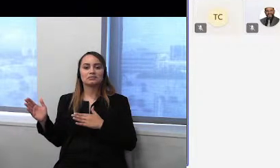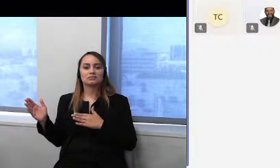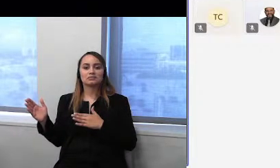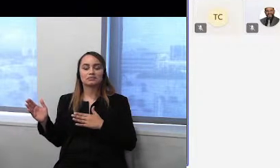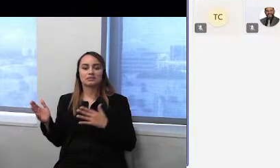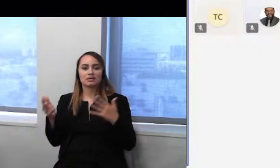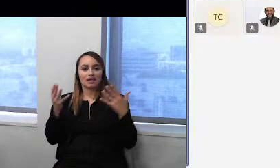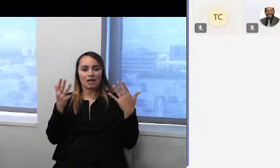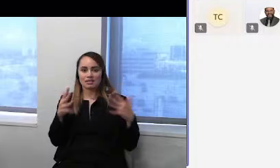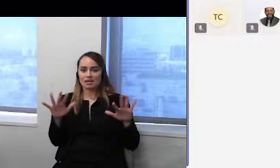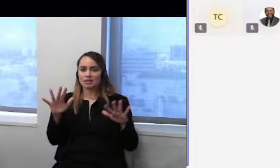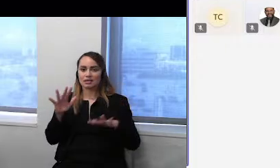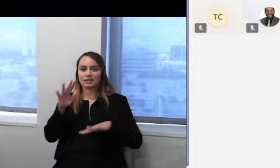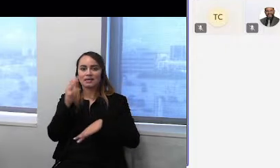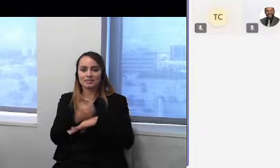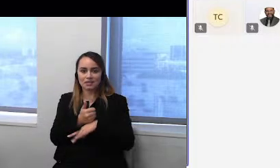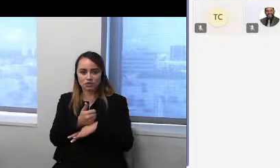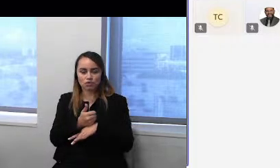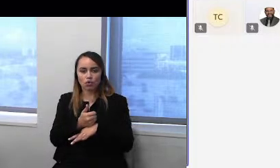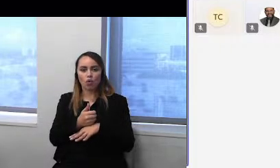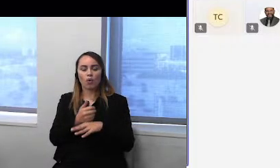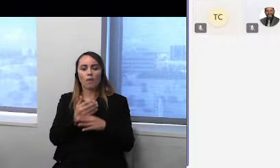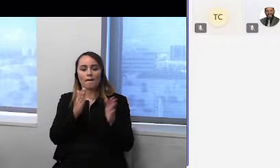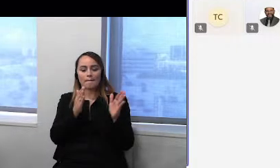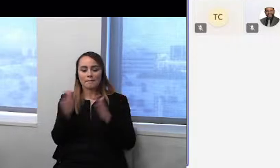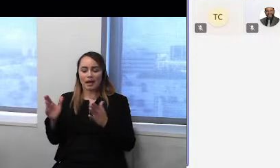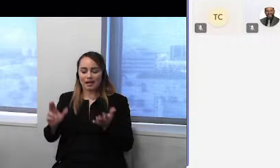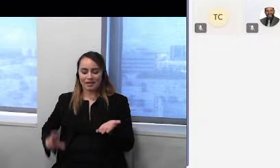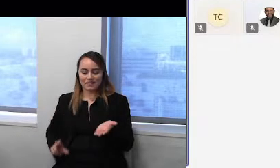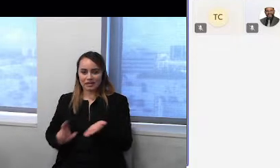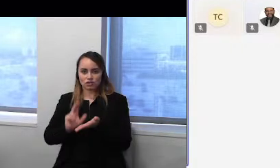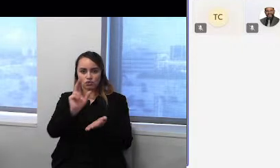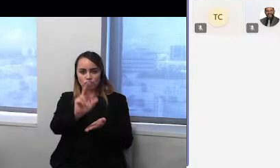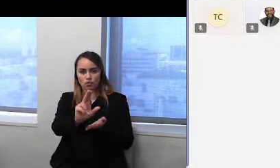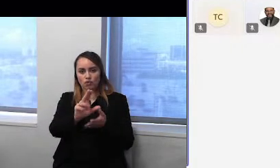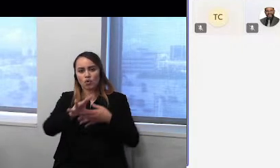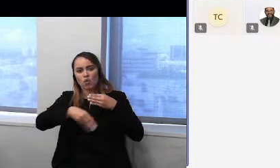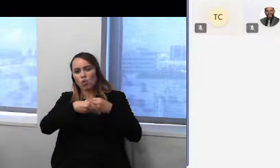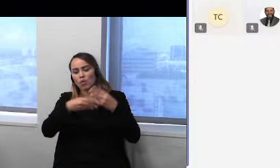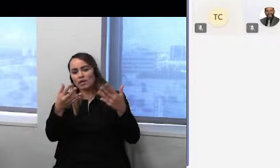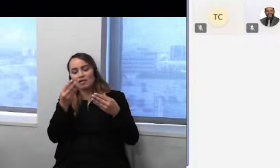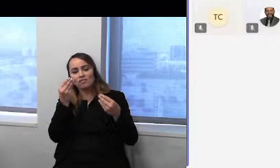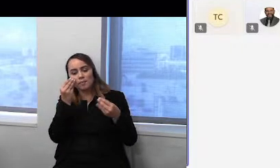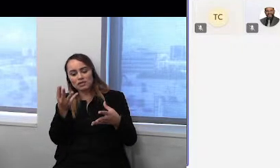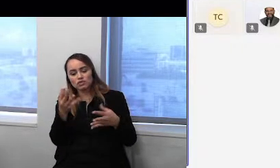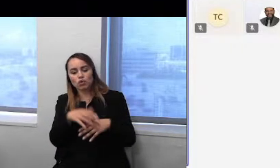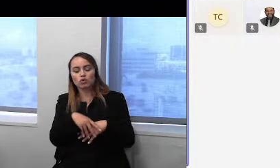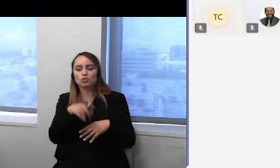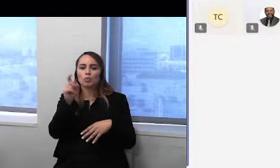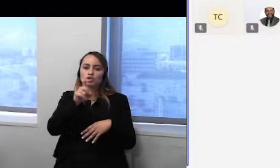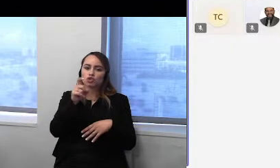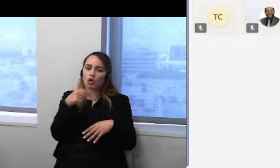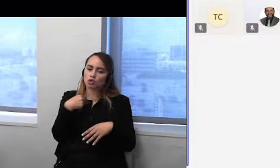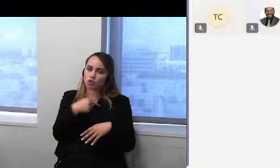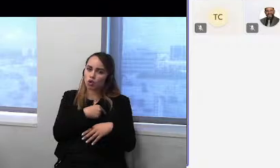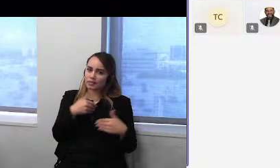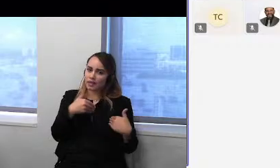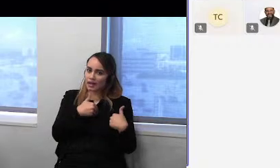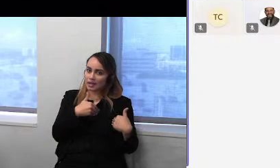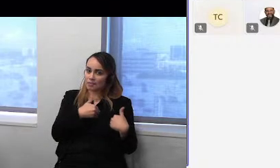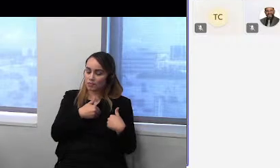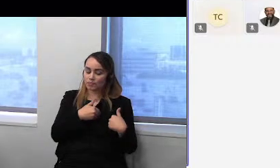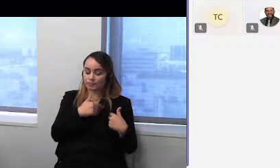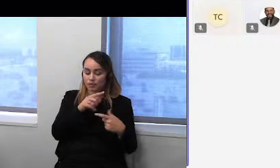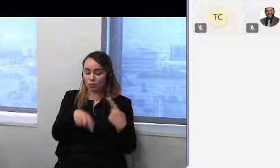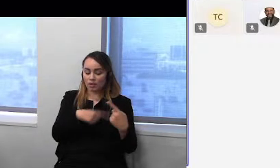that includes all the upgrades from the information and assumptions we knew, while changing the regulatory framework directionally